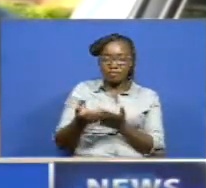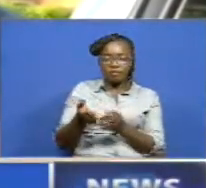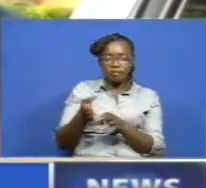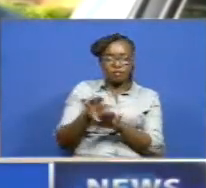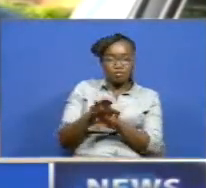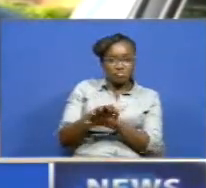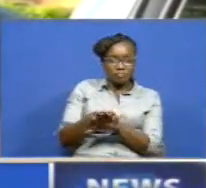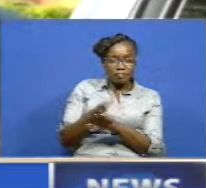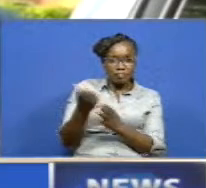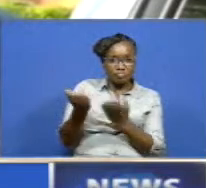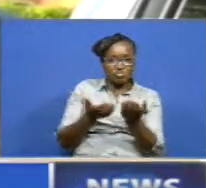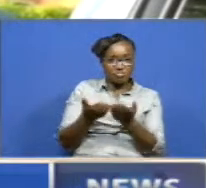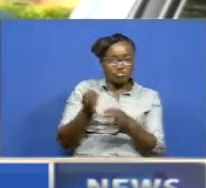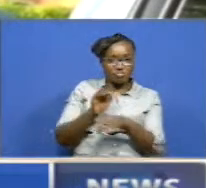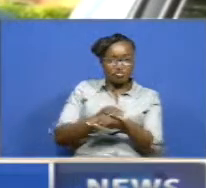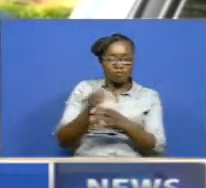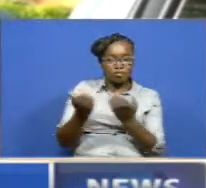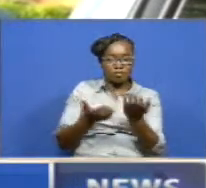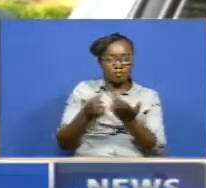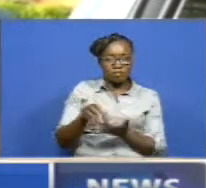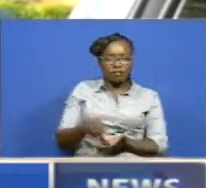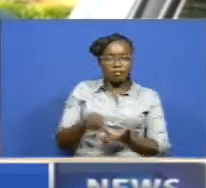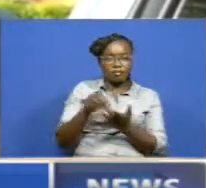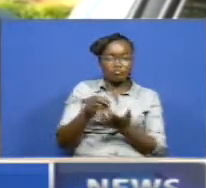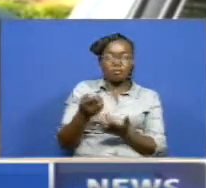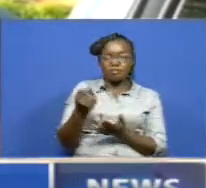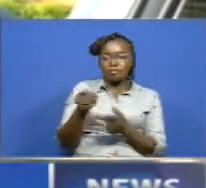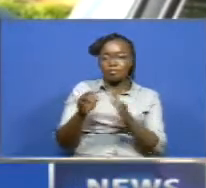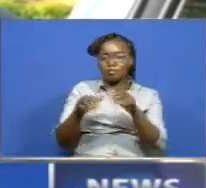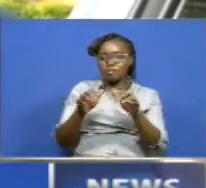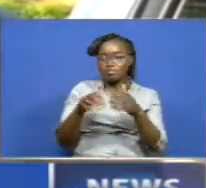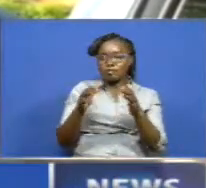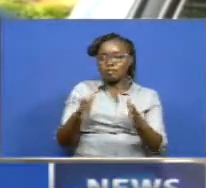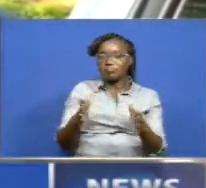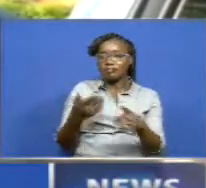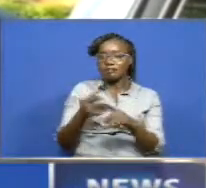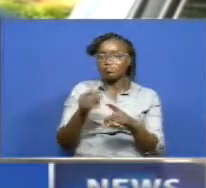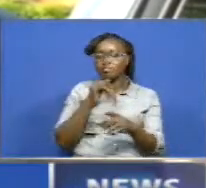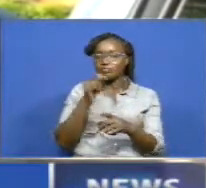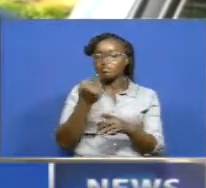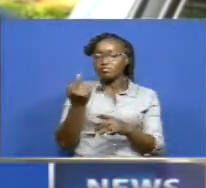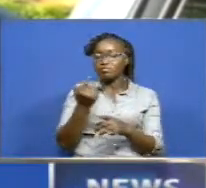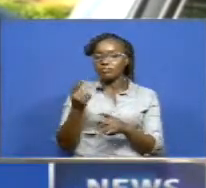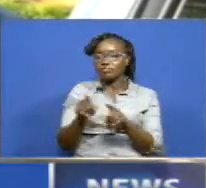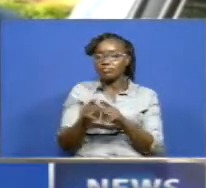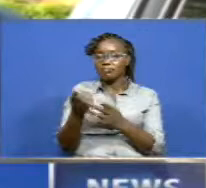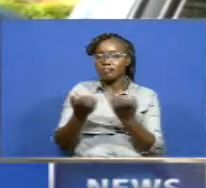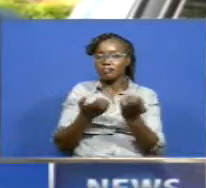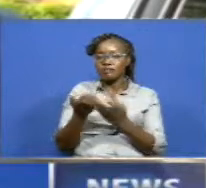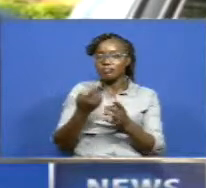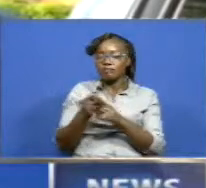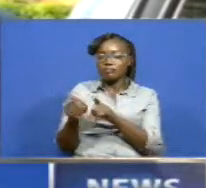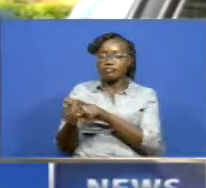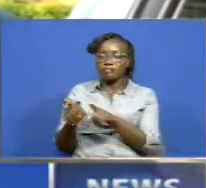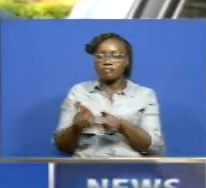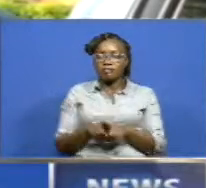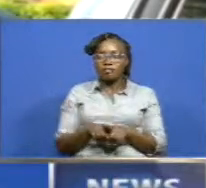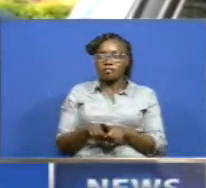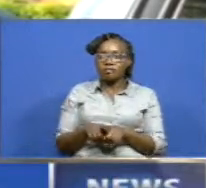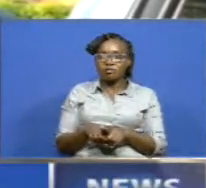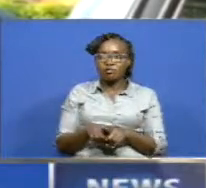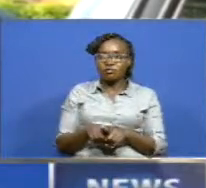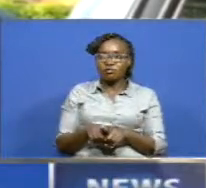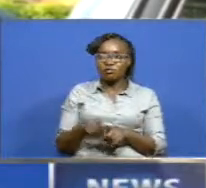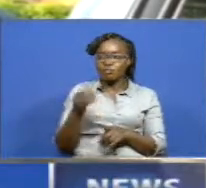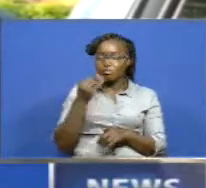production is good for business, especially for the small farmers, but not only as a business, but also as